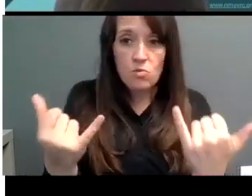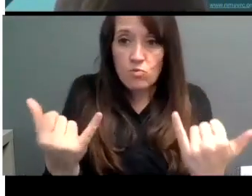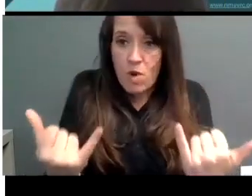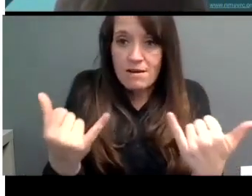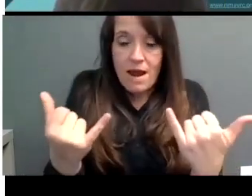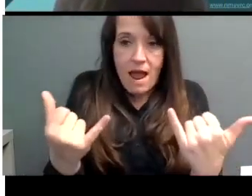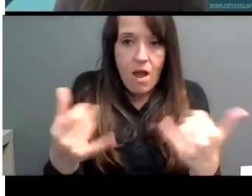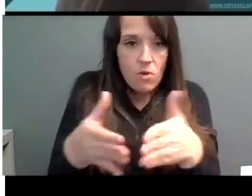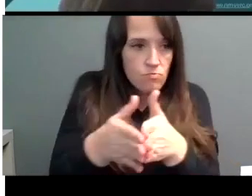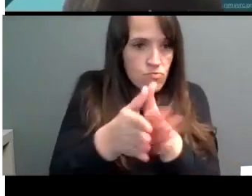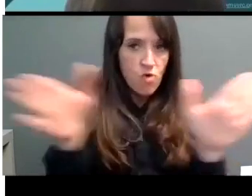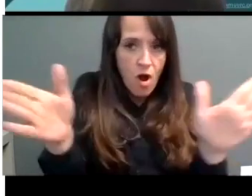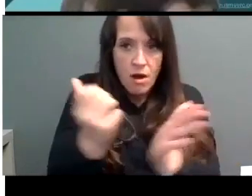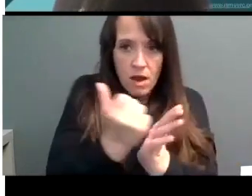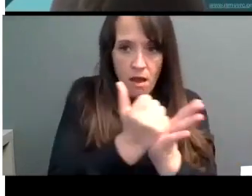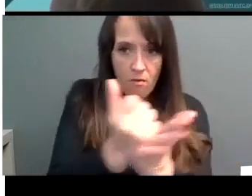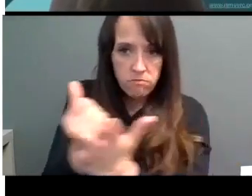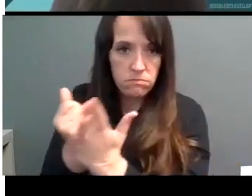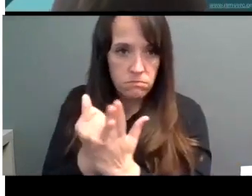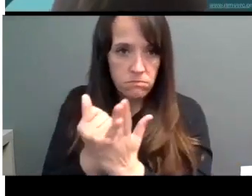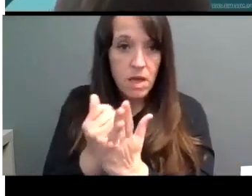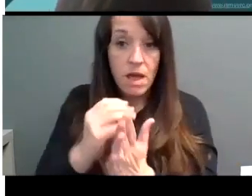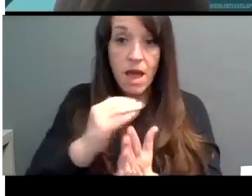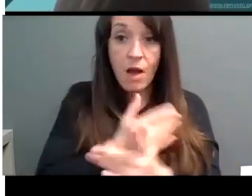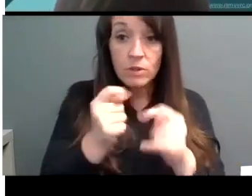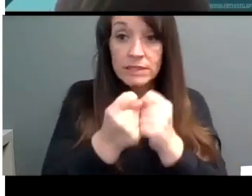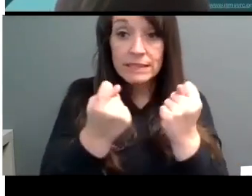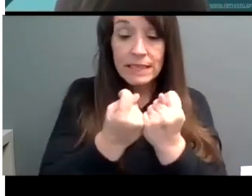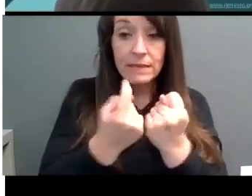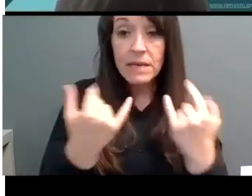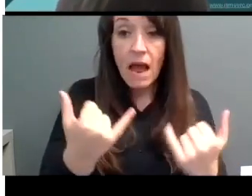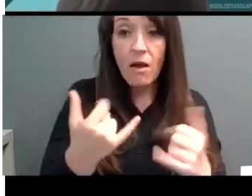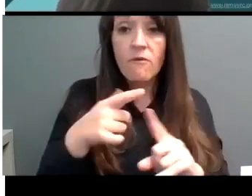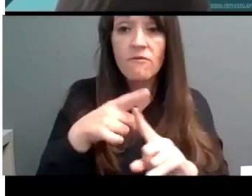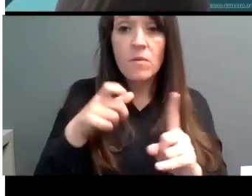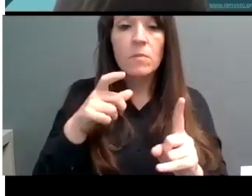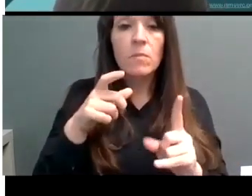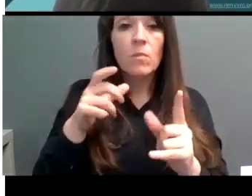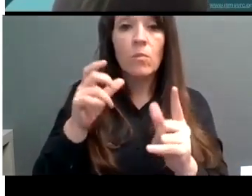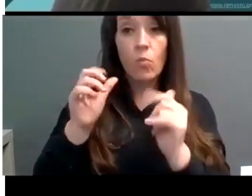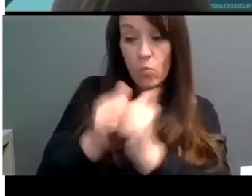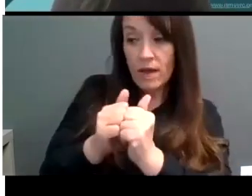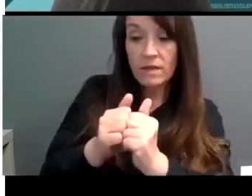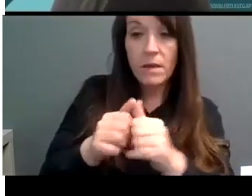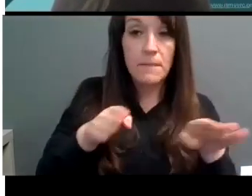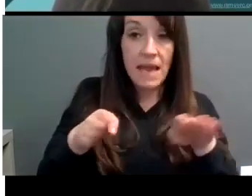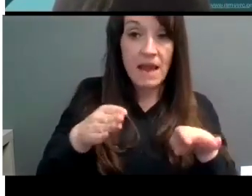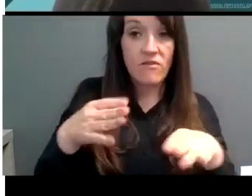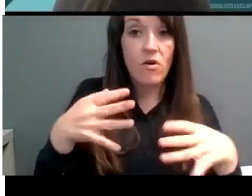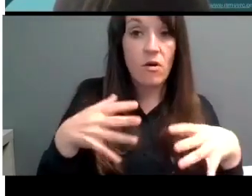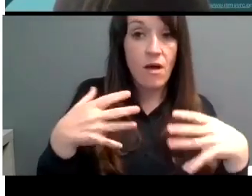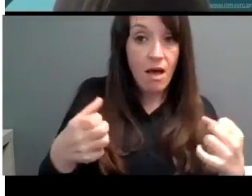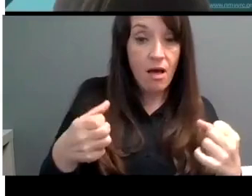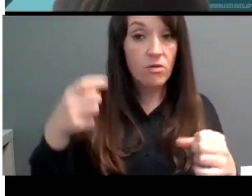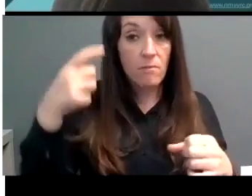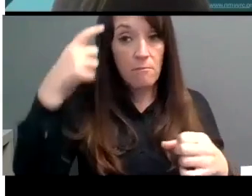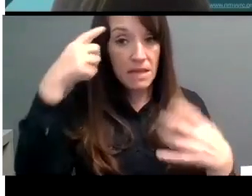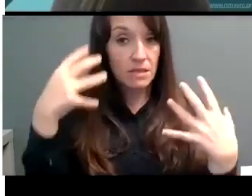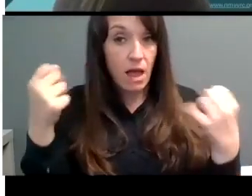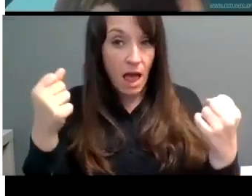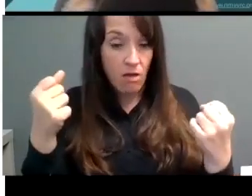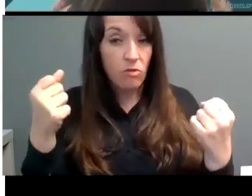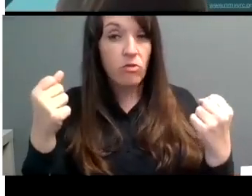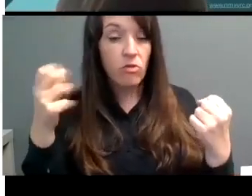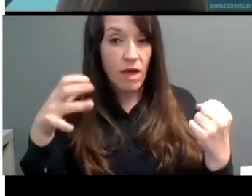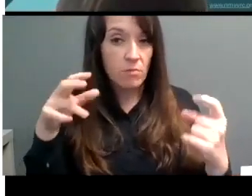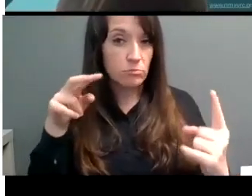and immediate help. And really, our team now comes in from a behavioral health and mental health perspective to be able to provide those.